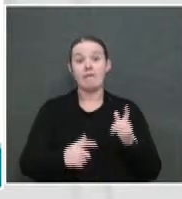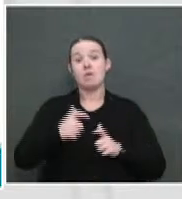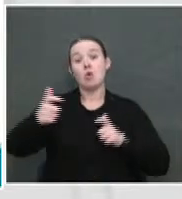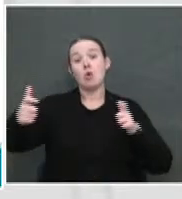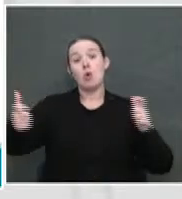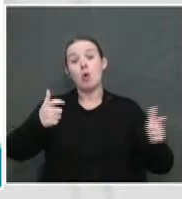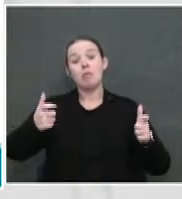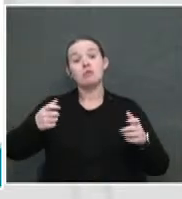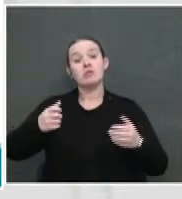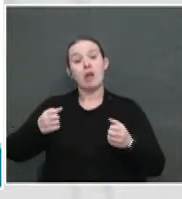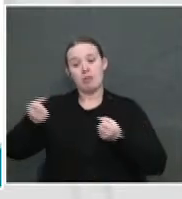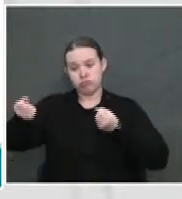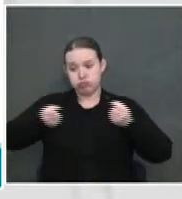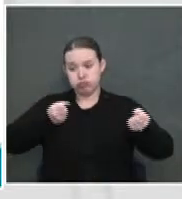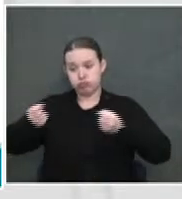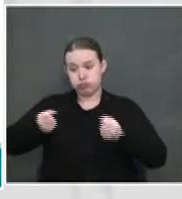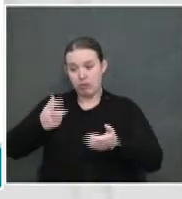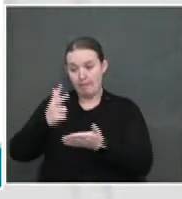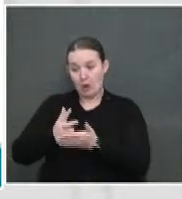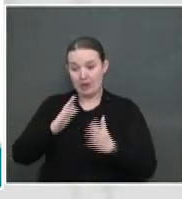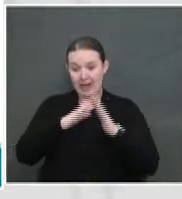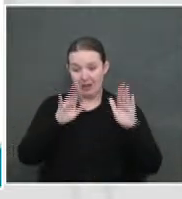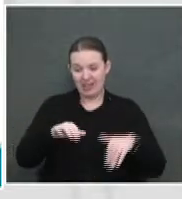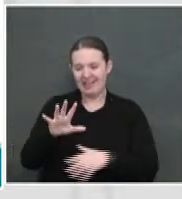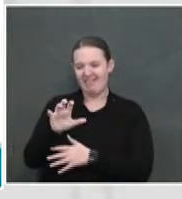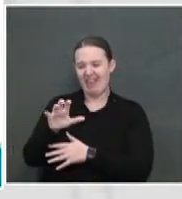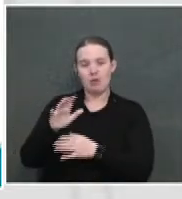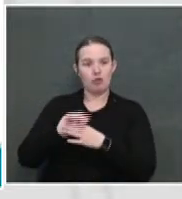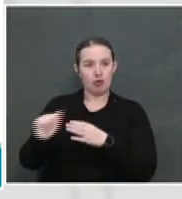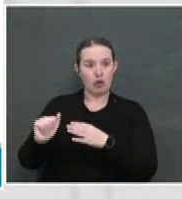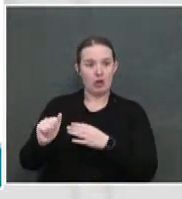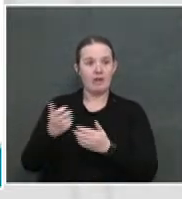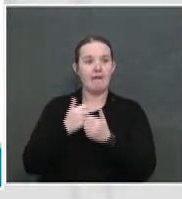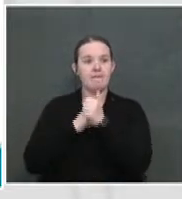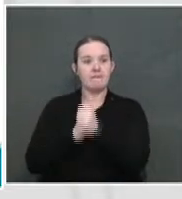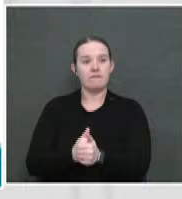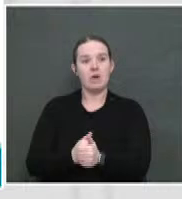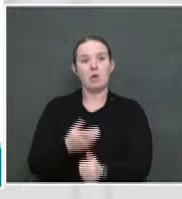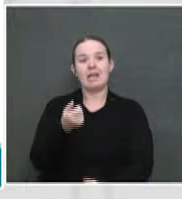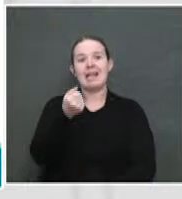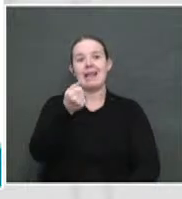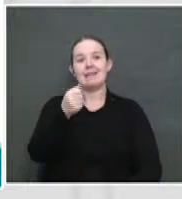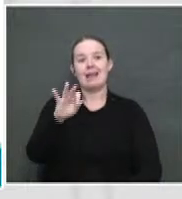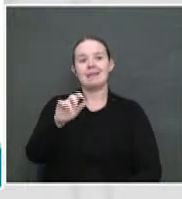vehicle parked in a residential zone is $500 under Section 19-38.